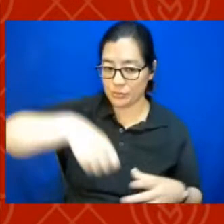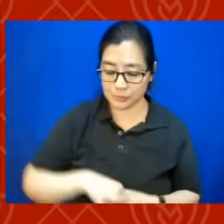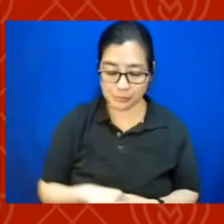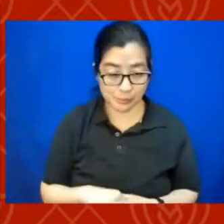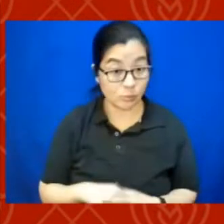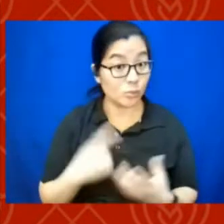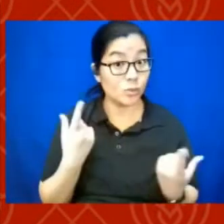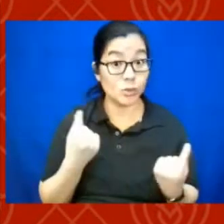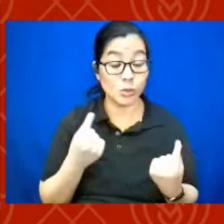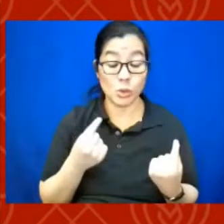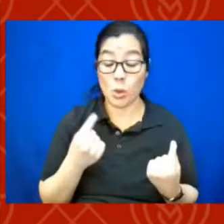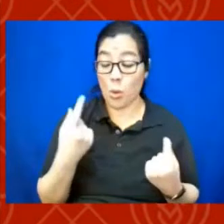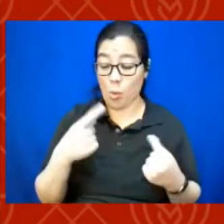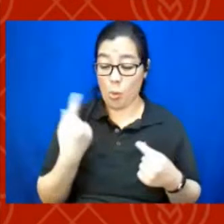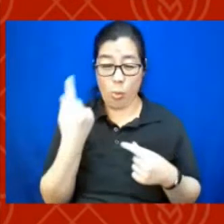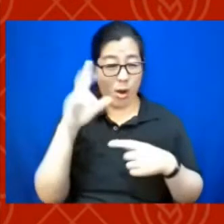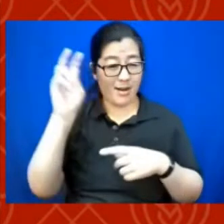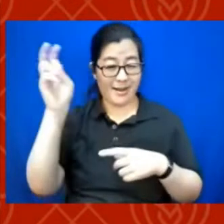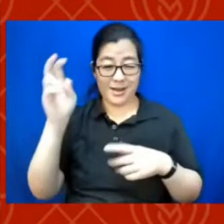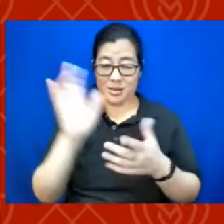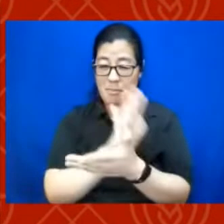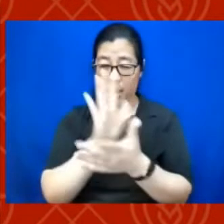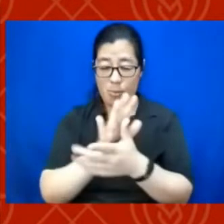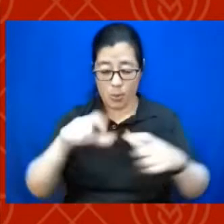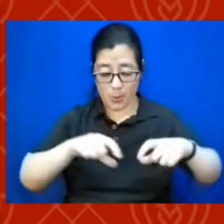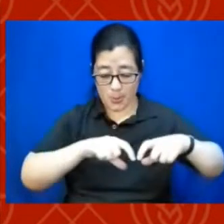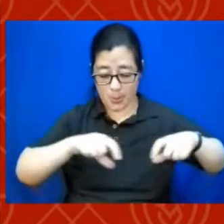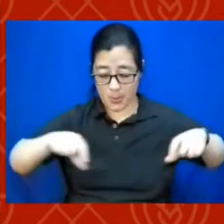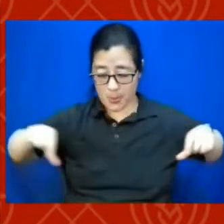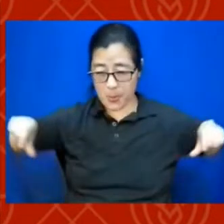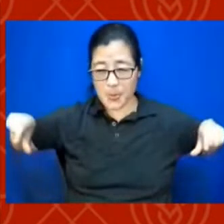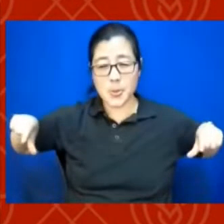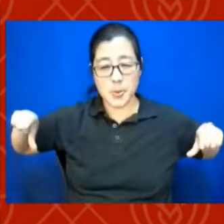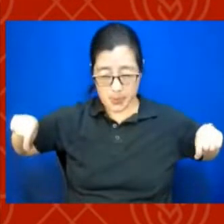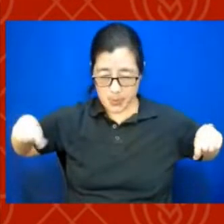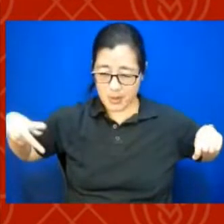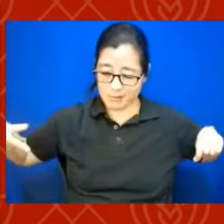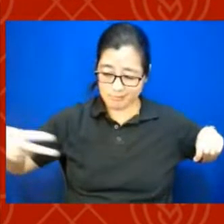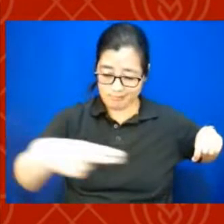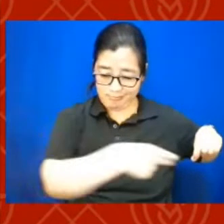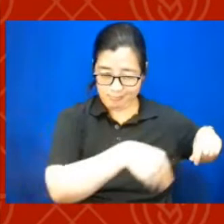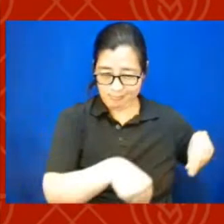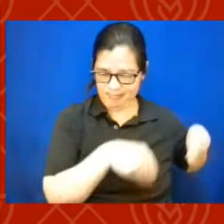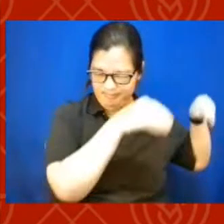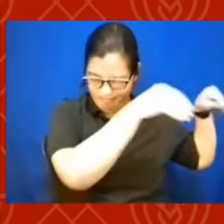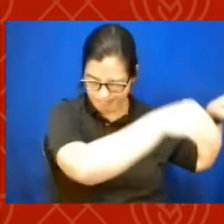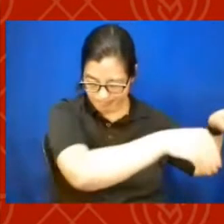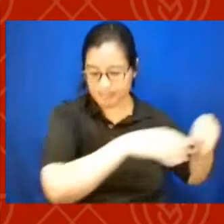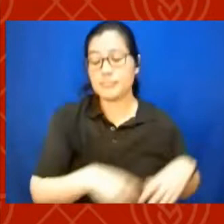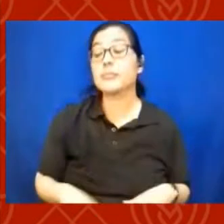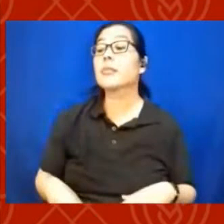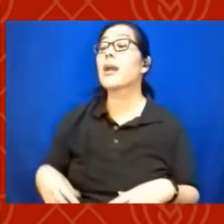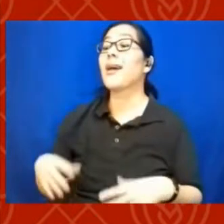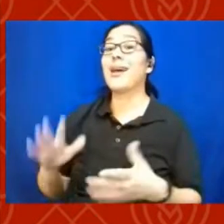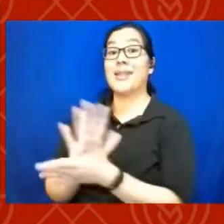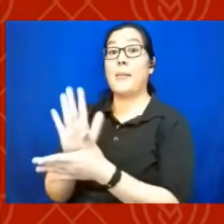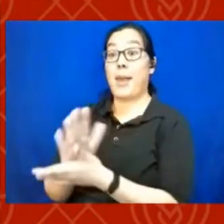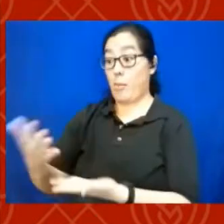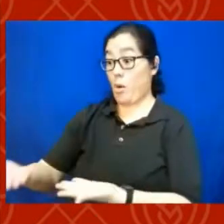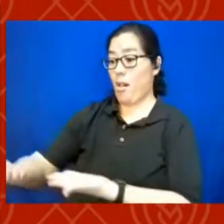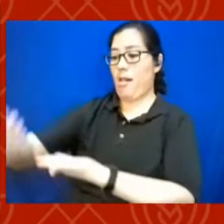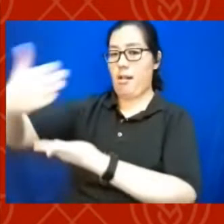a 1-inch strip of paper from the long edge of the rectangular piece. Then you're going to fold the paper in